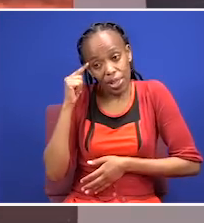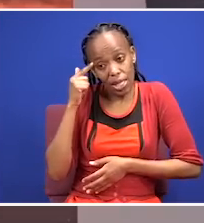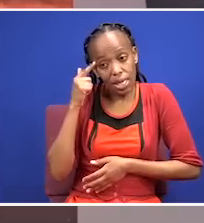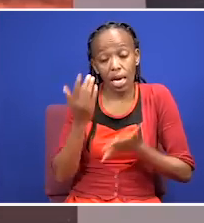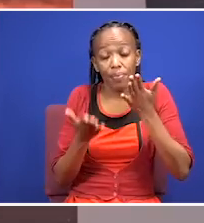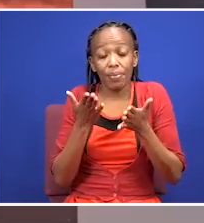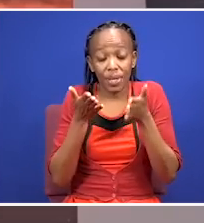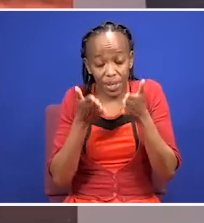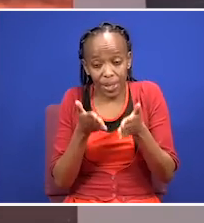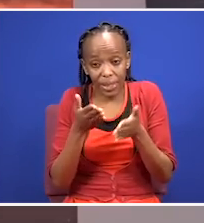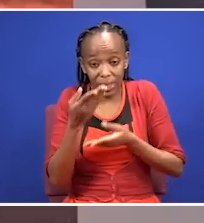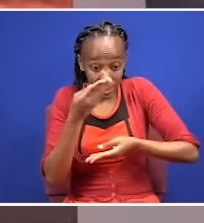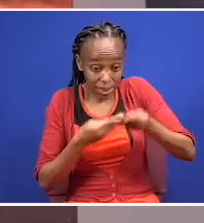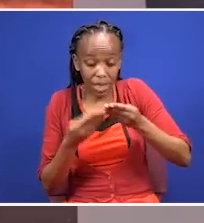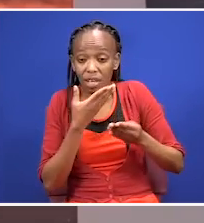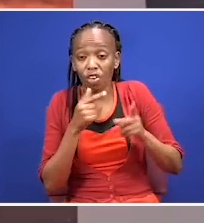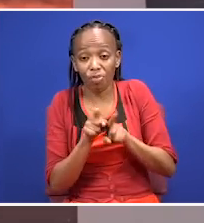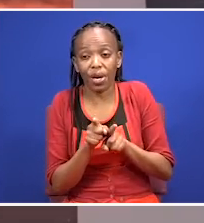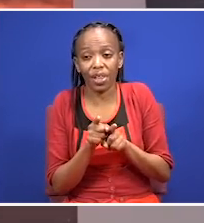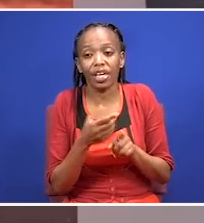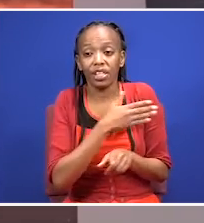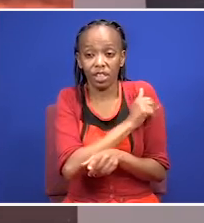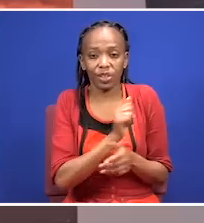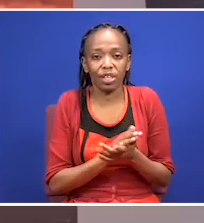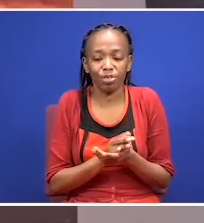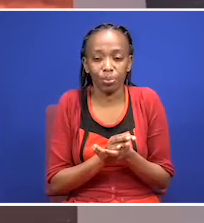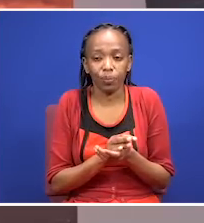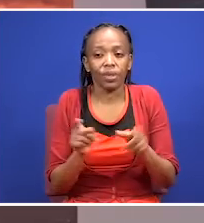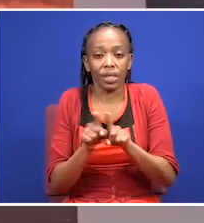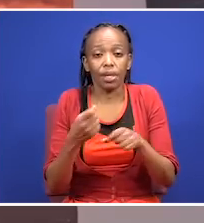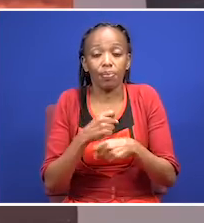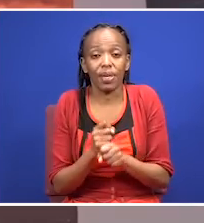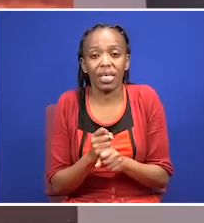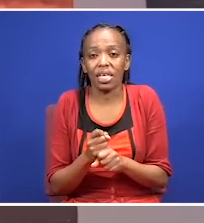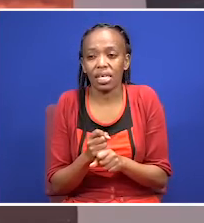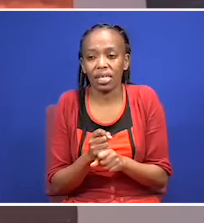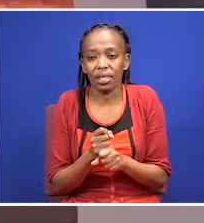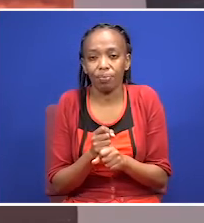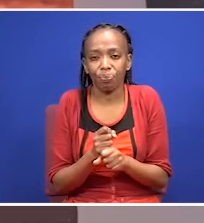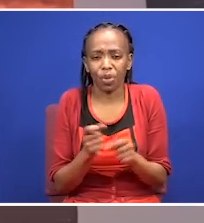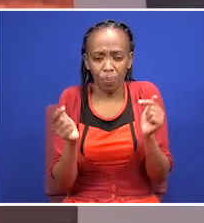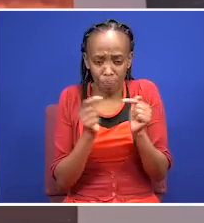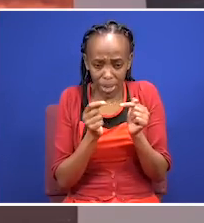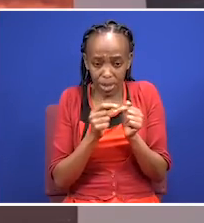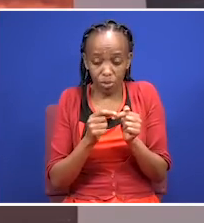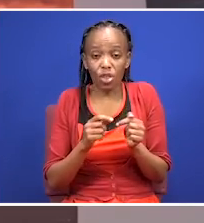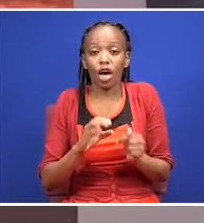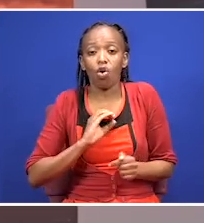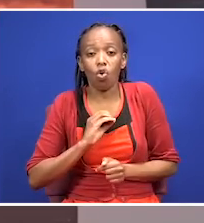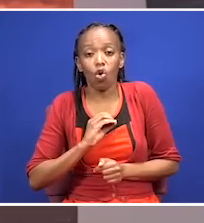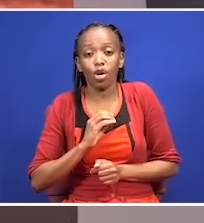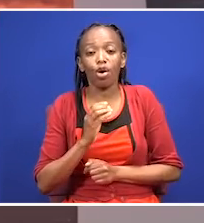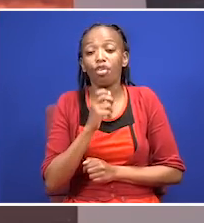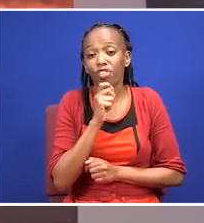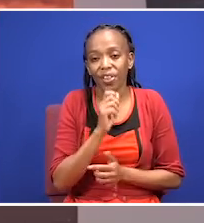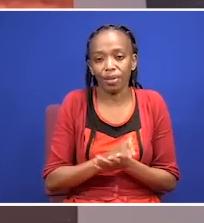perhaps this selling of their brother joseph and causing a lot of faith pain to their own